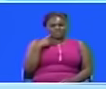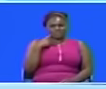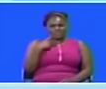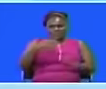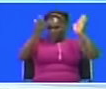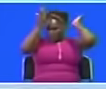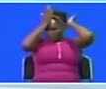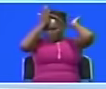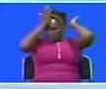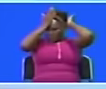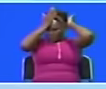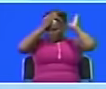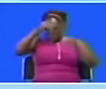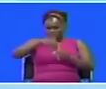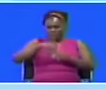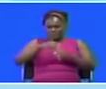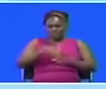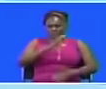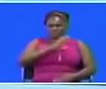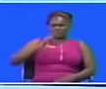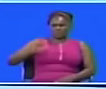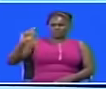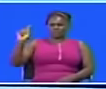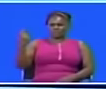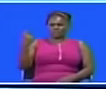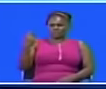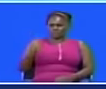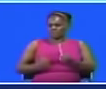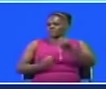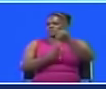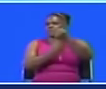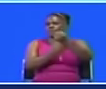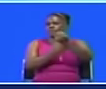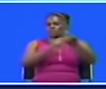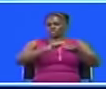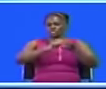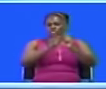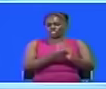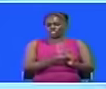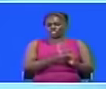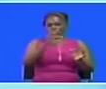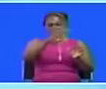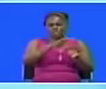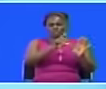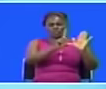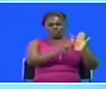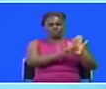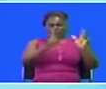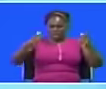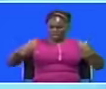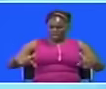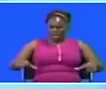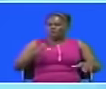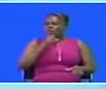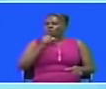Bishops from the Interfaith Council of Kenya have expressed support for amendments to the electoral laws to allow for